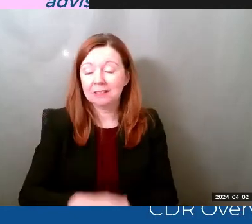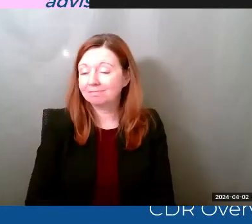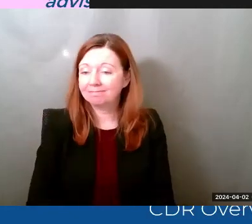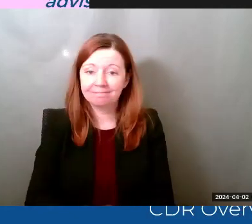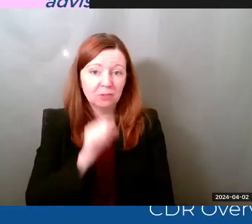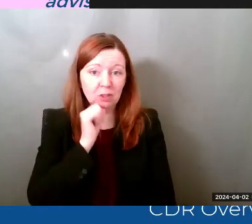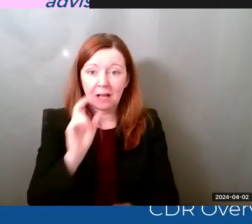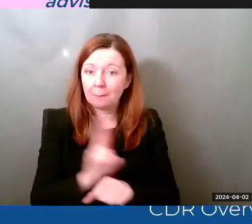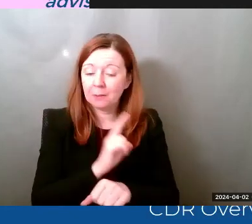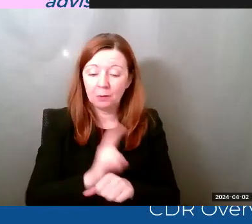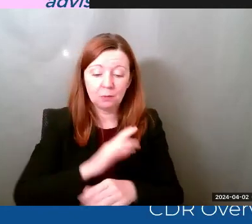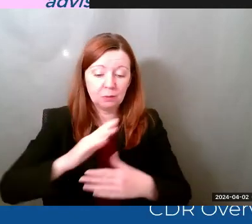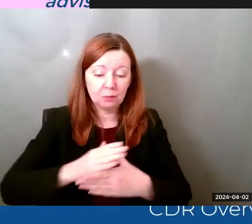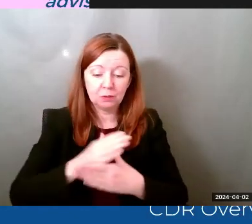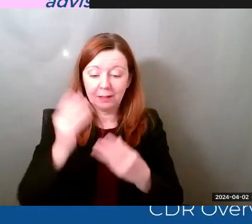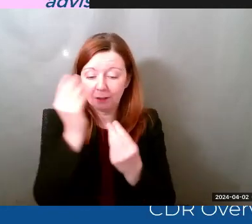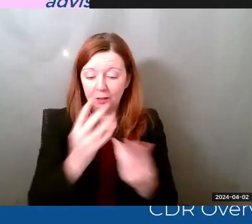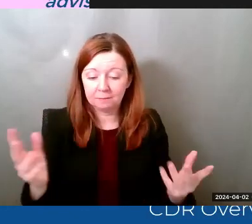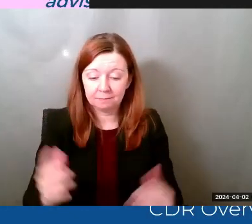comments.